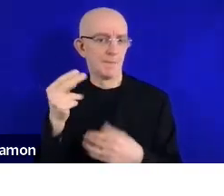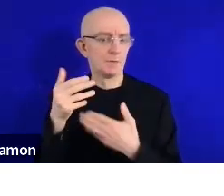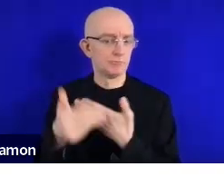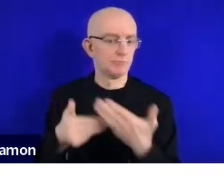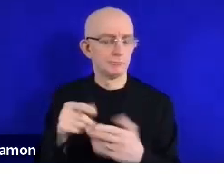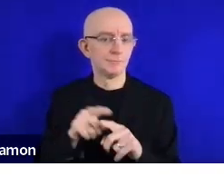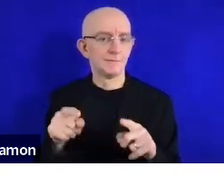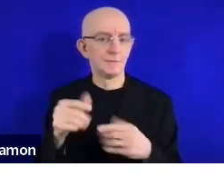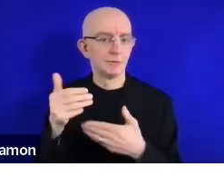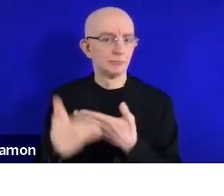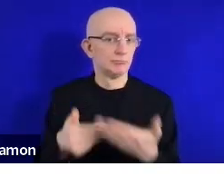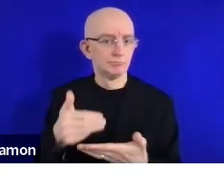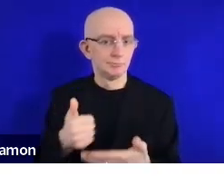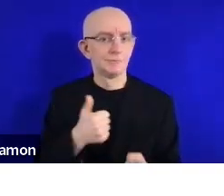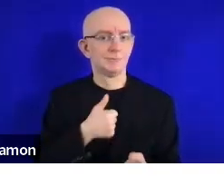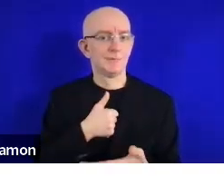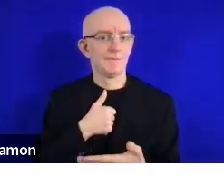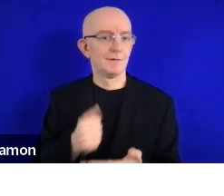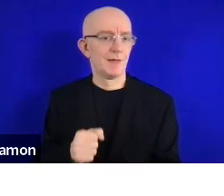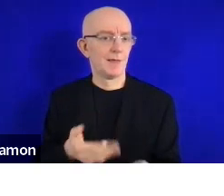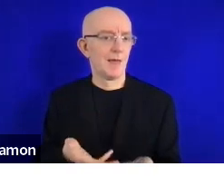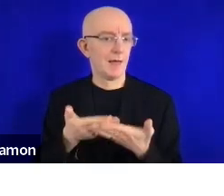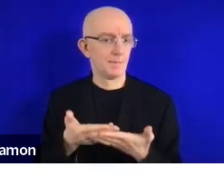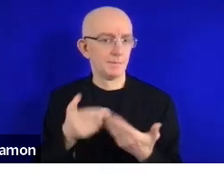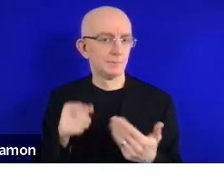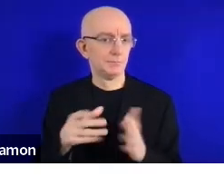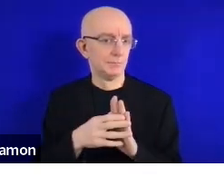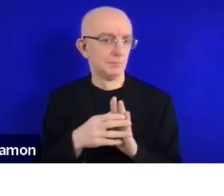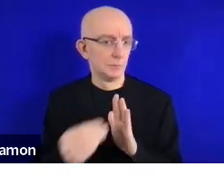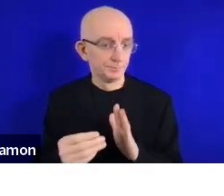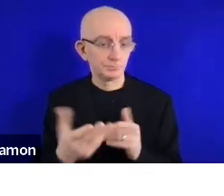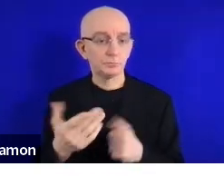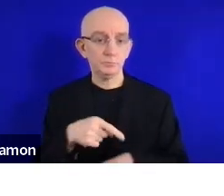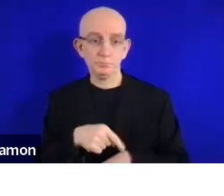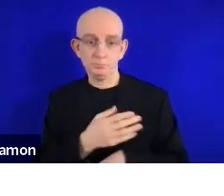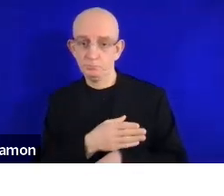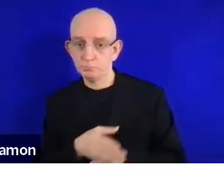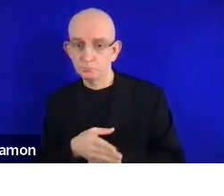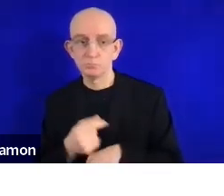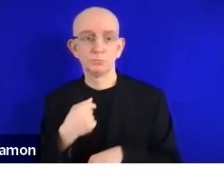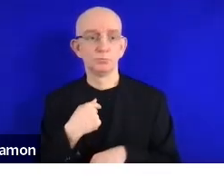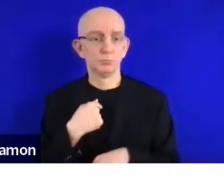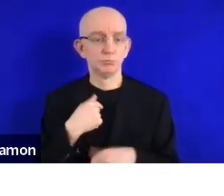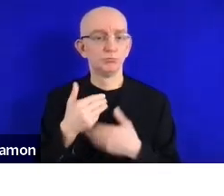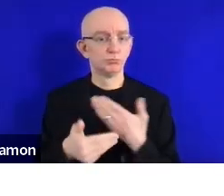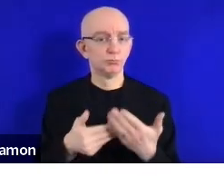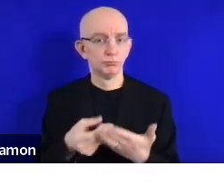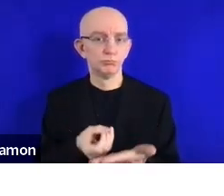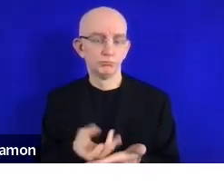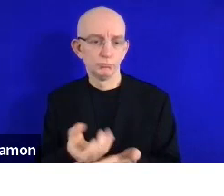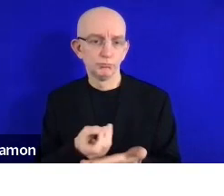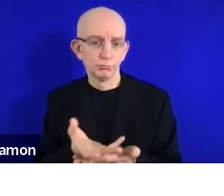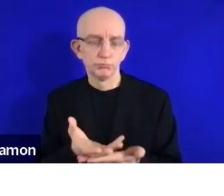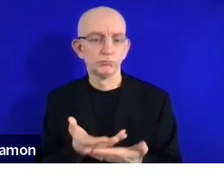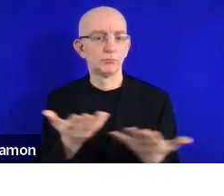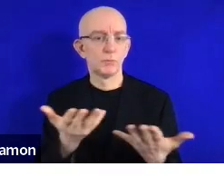outline, I will give you an overview of the situation in Vietnam, and then details on the characteristics and the services that the